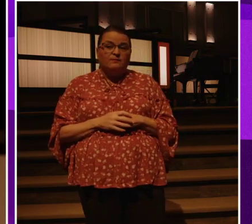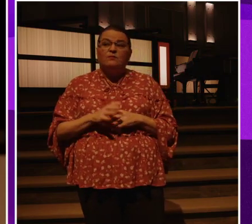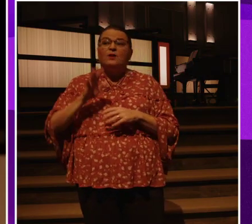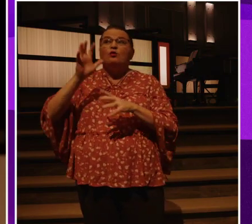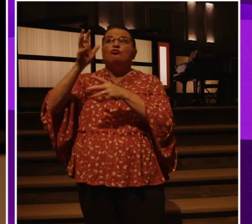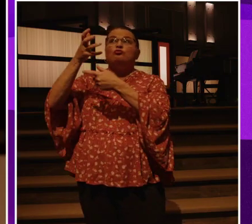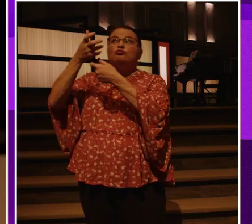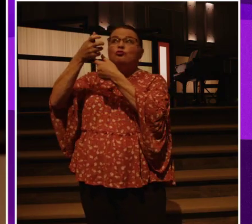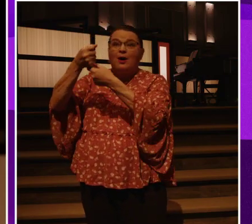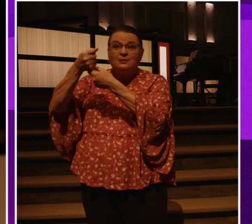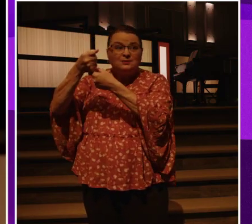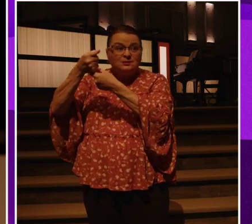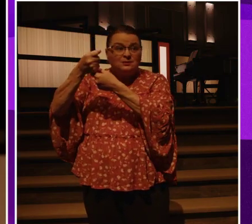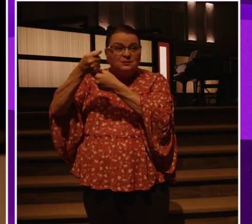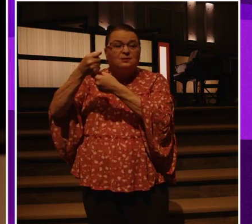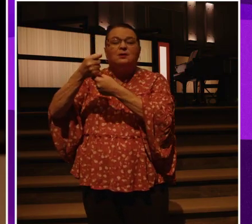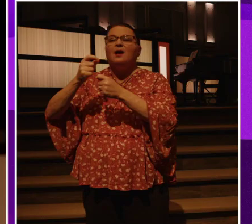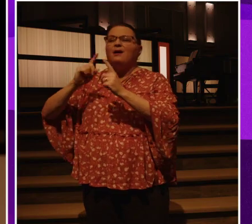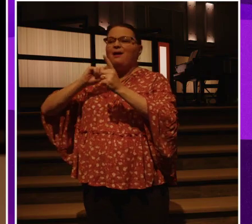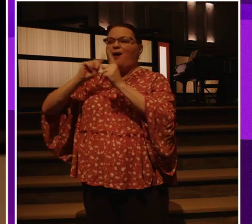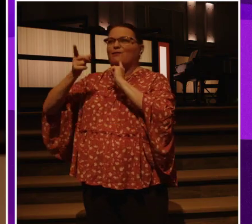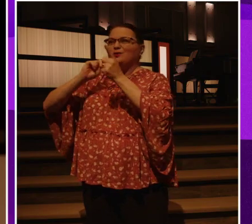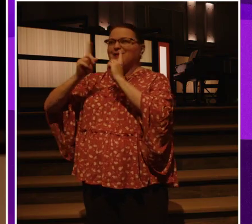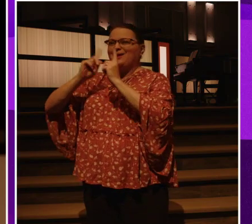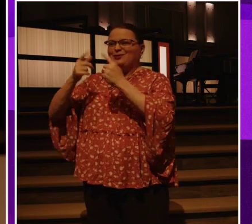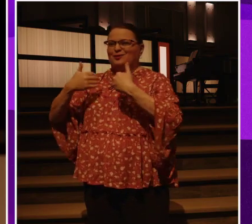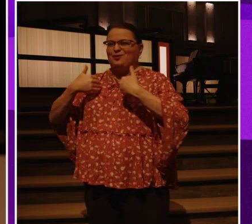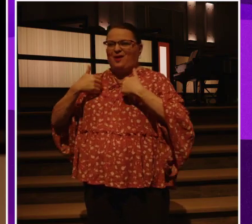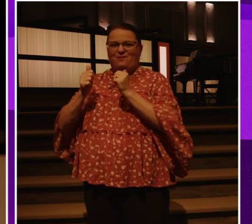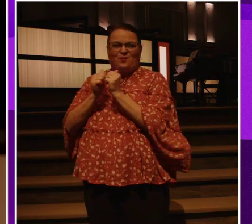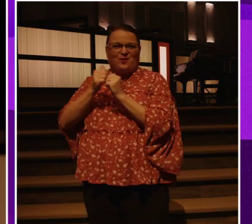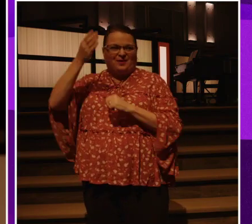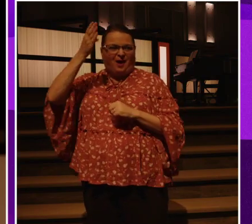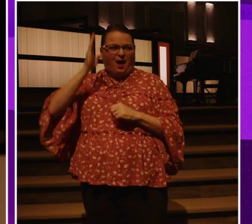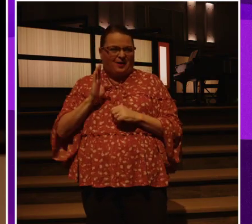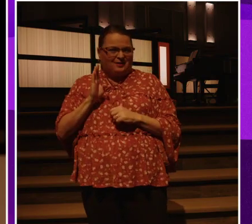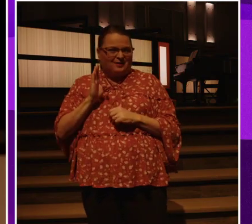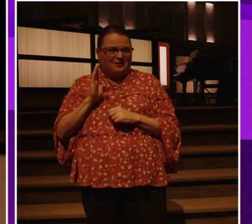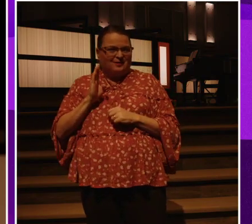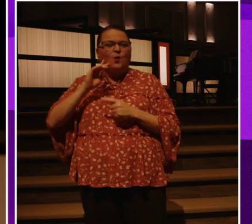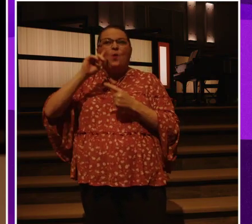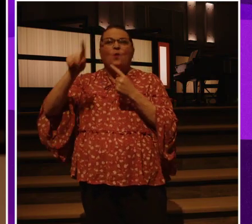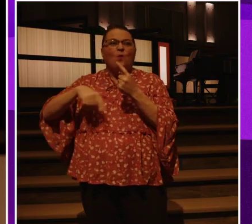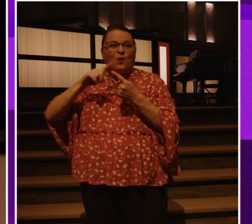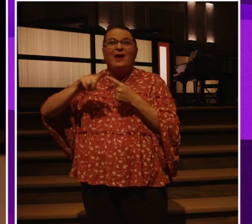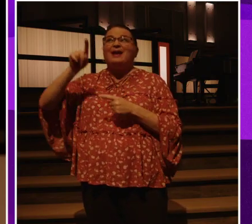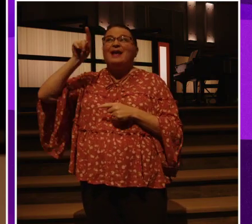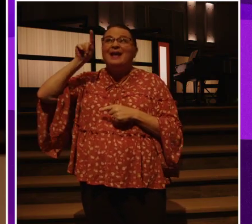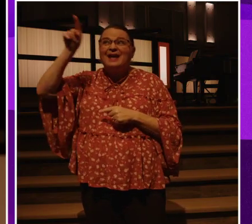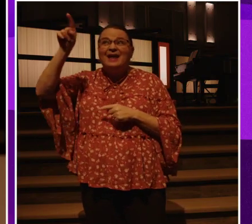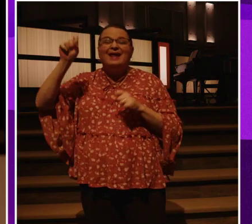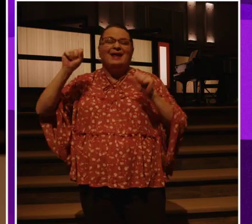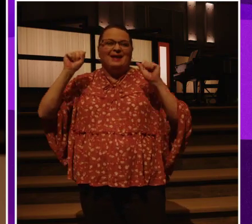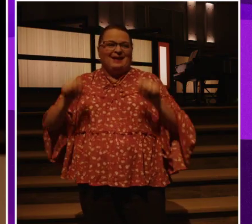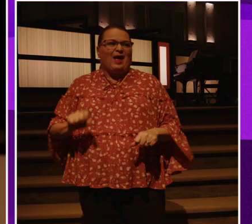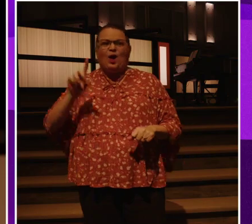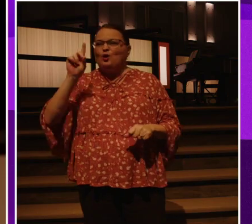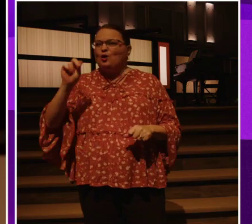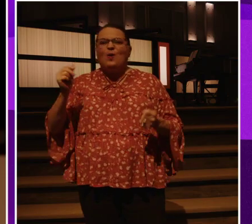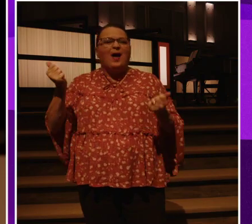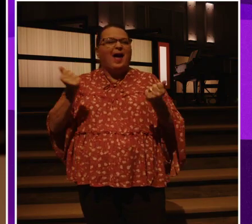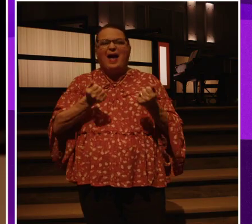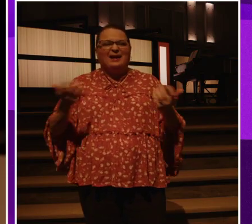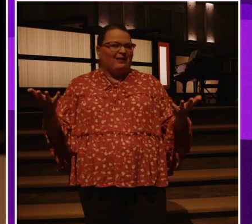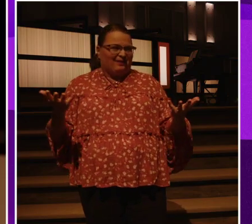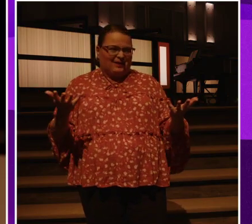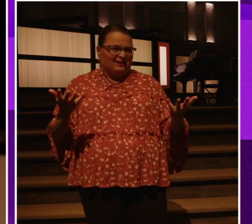Trust is a conversation you have with God when He can do anything that needs